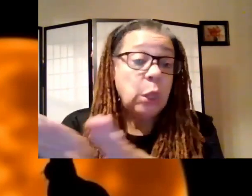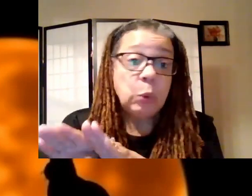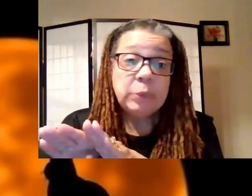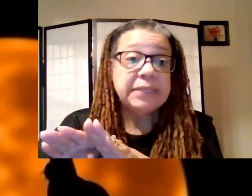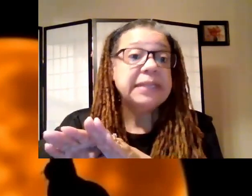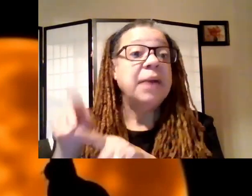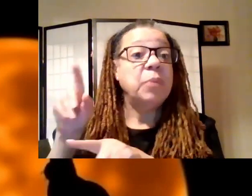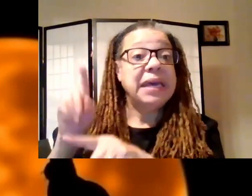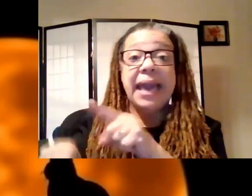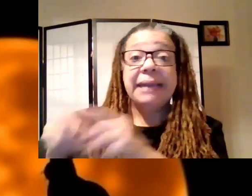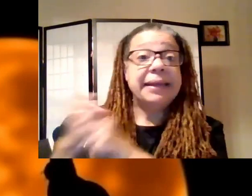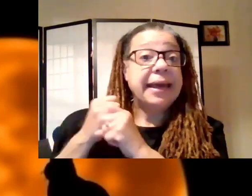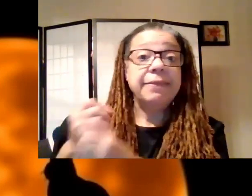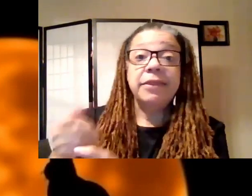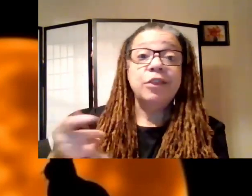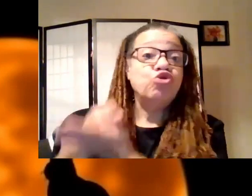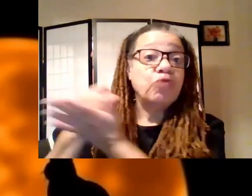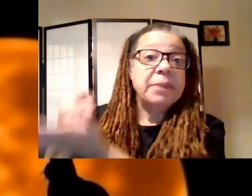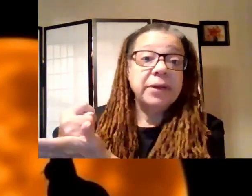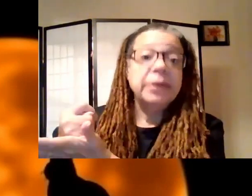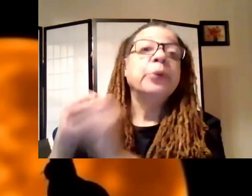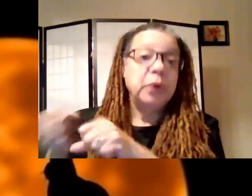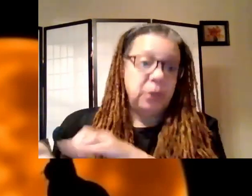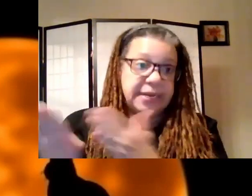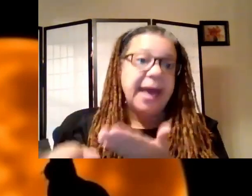treat, we run the chance of dying. I